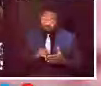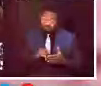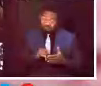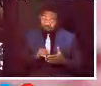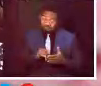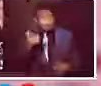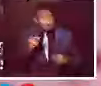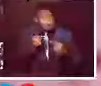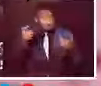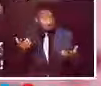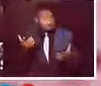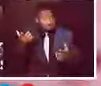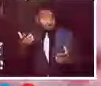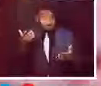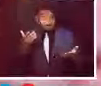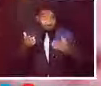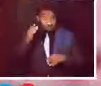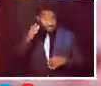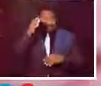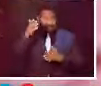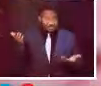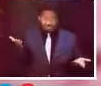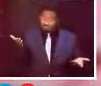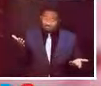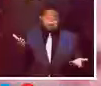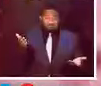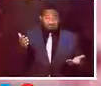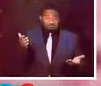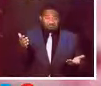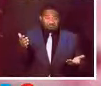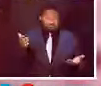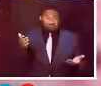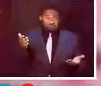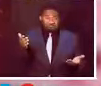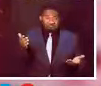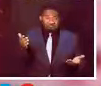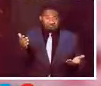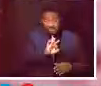going into opposition, but one day, you don't know. We had 169.